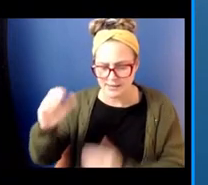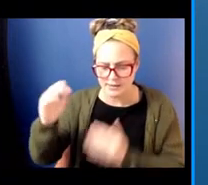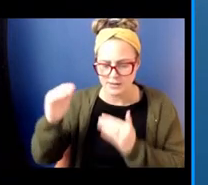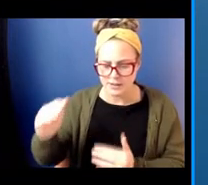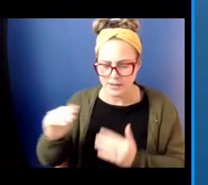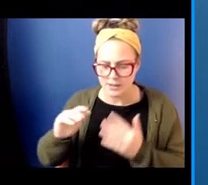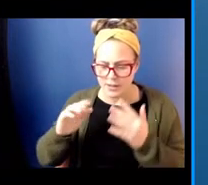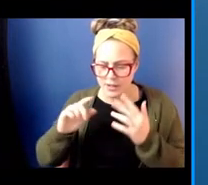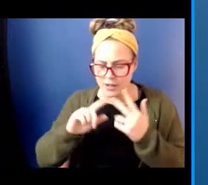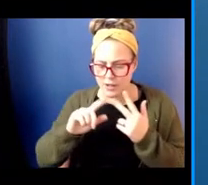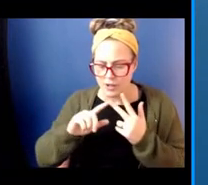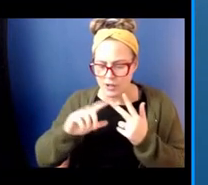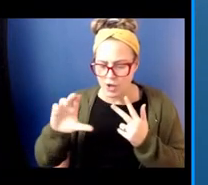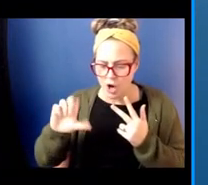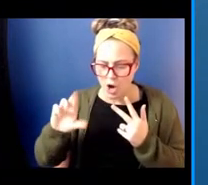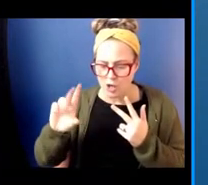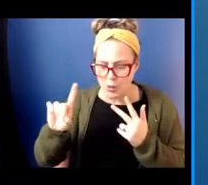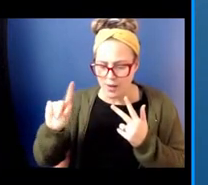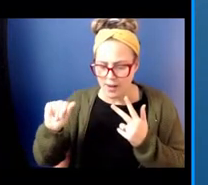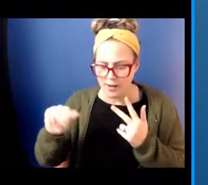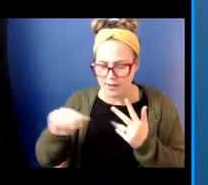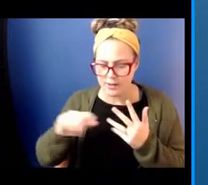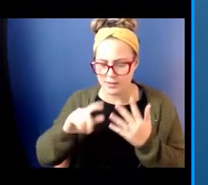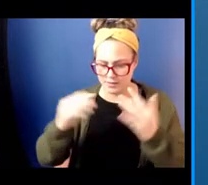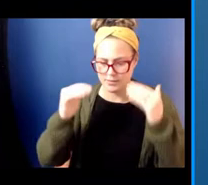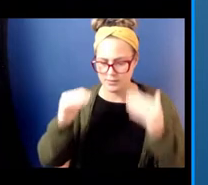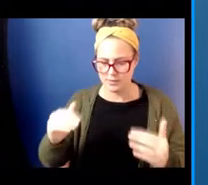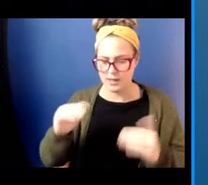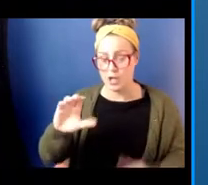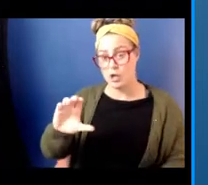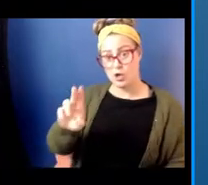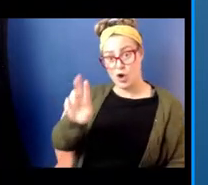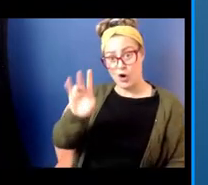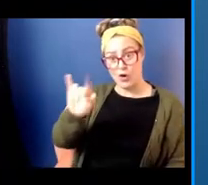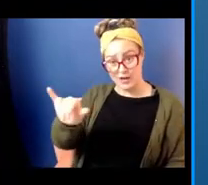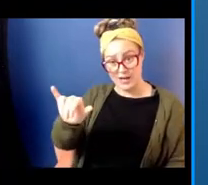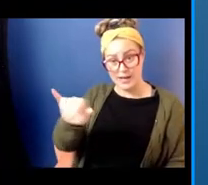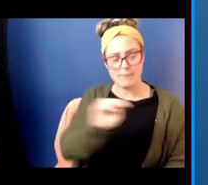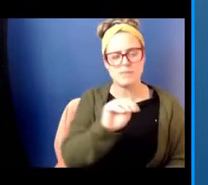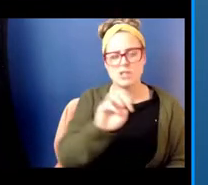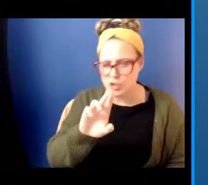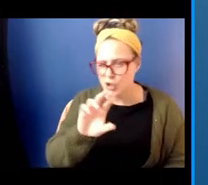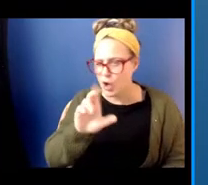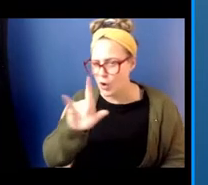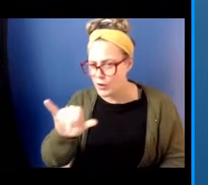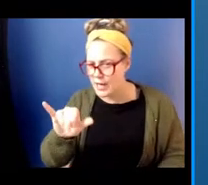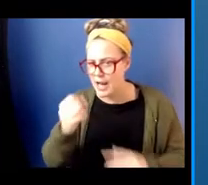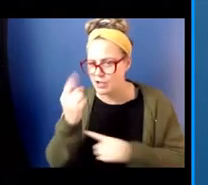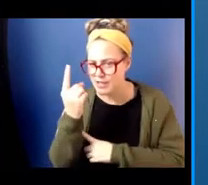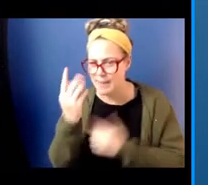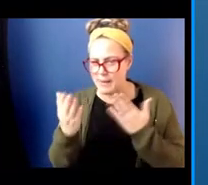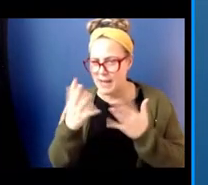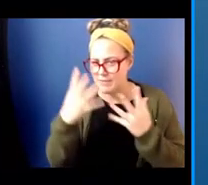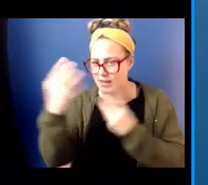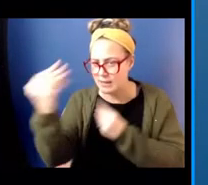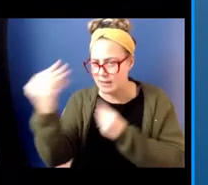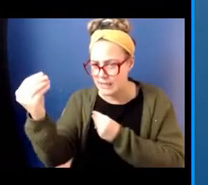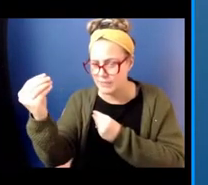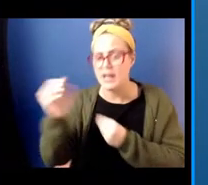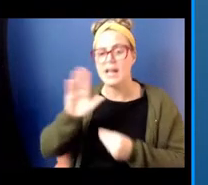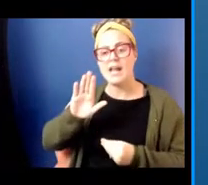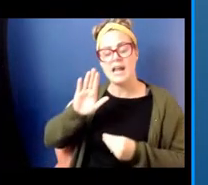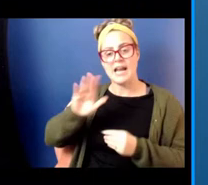Mr Curry I understand that Mr Curry may have to leave in which case his proxy goes to Mr